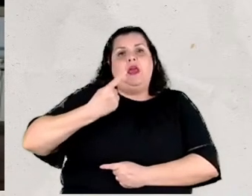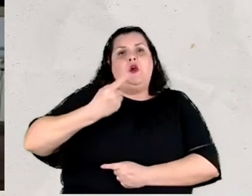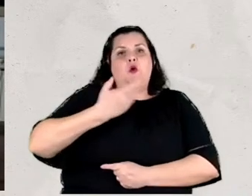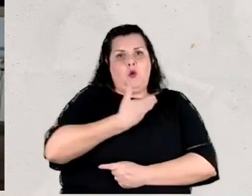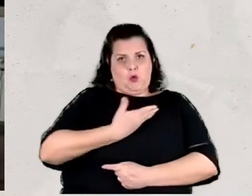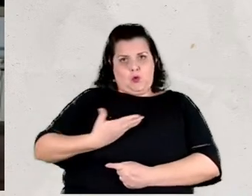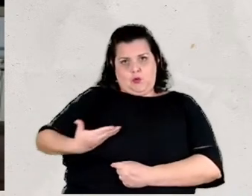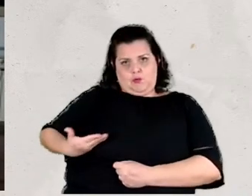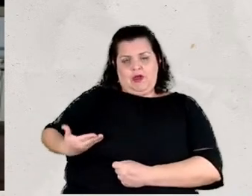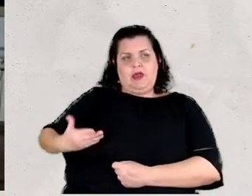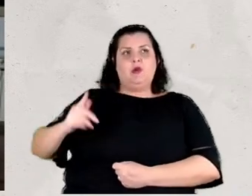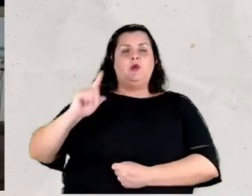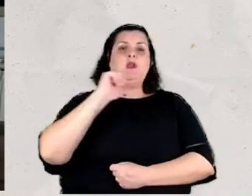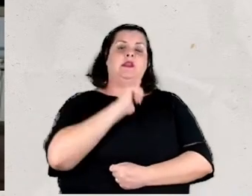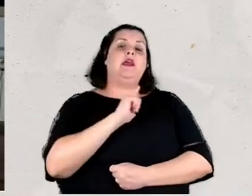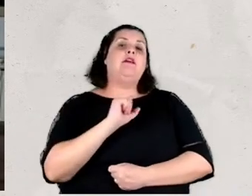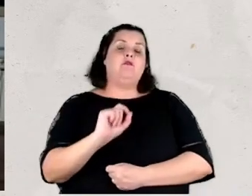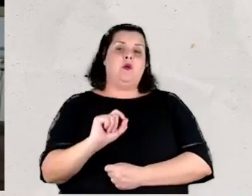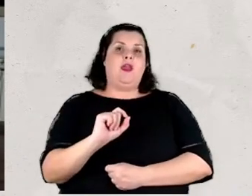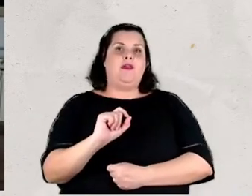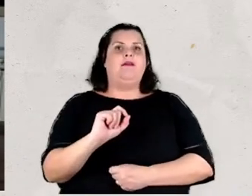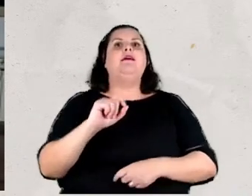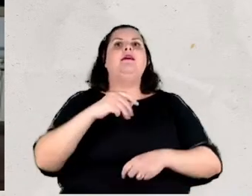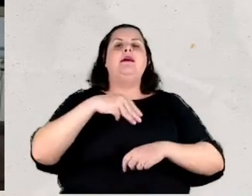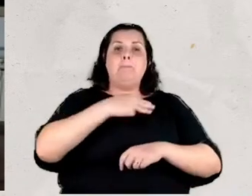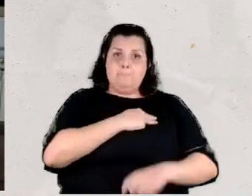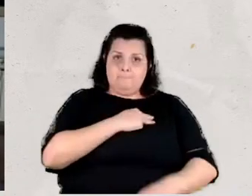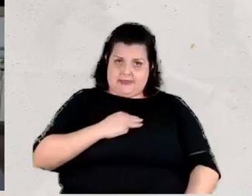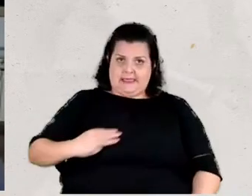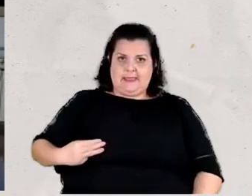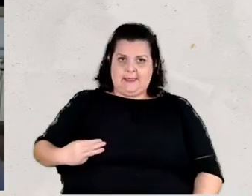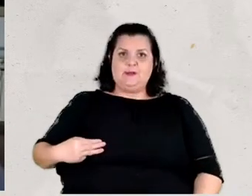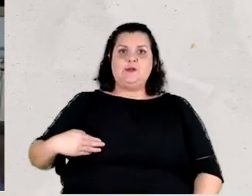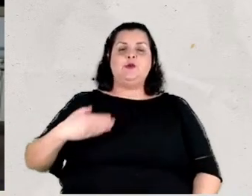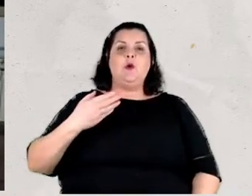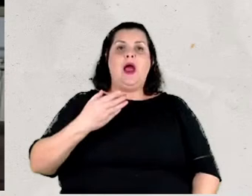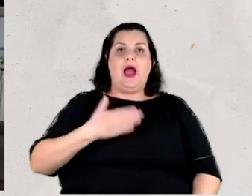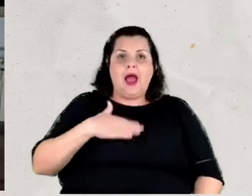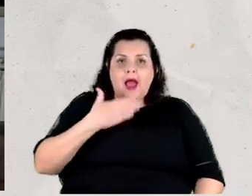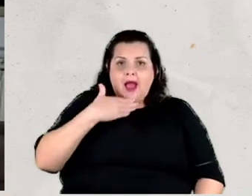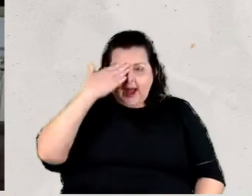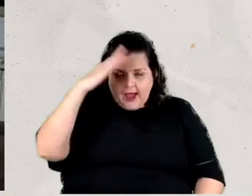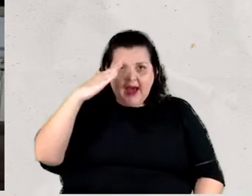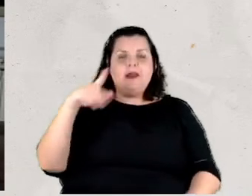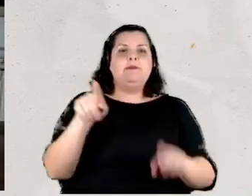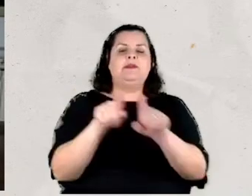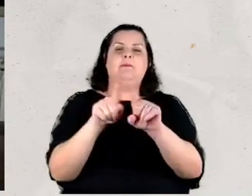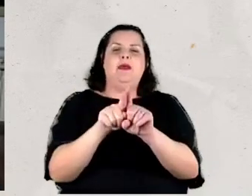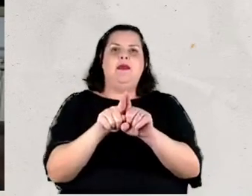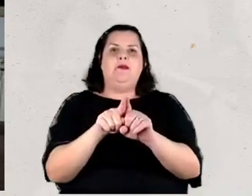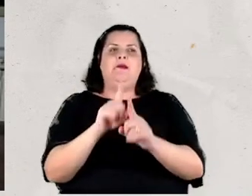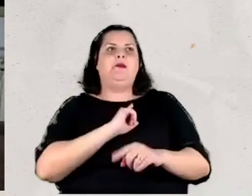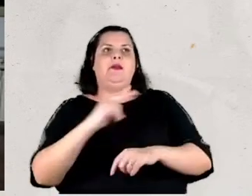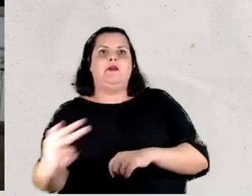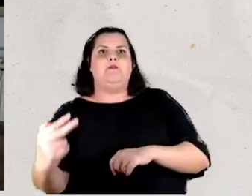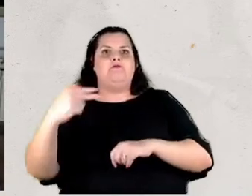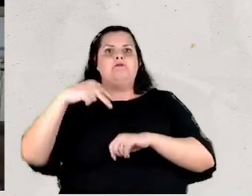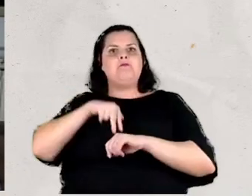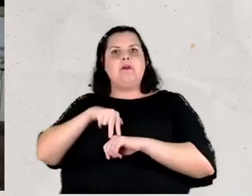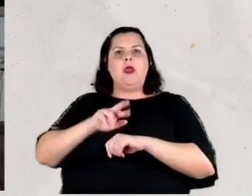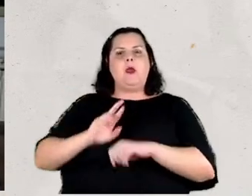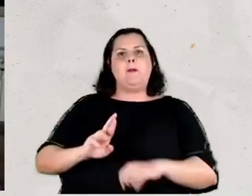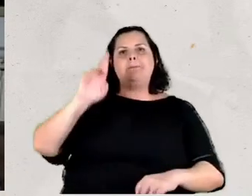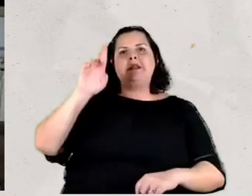as individuals representing the Labor Party or the left-wing Meretz, but we've never had an Arab party.